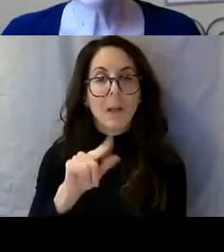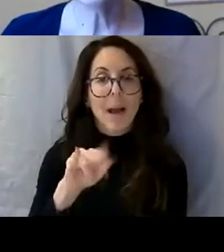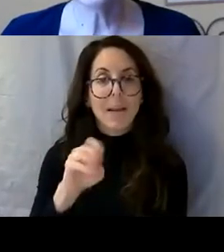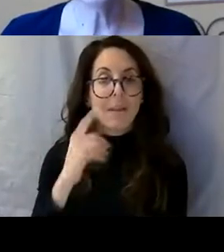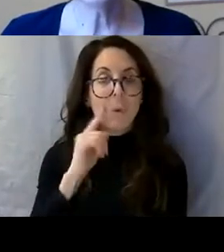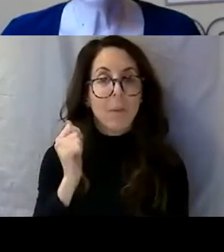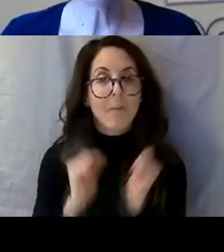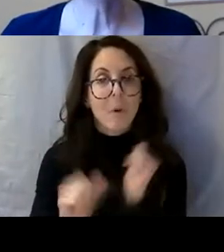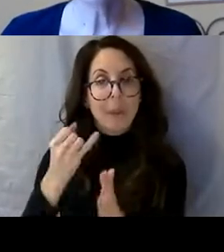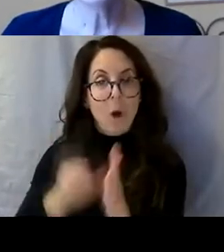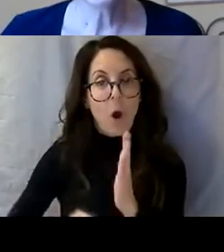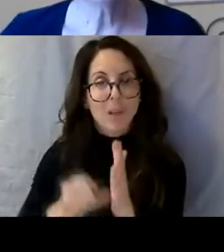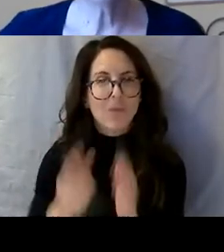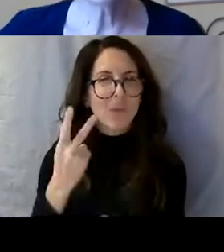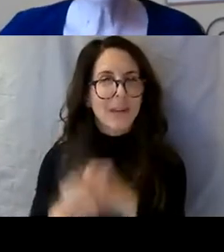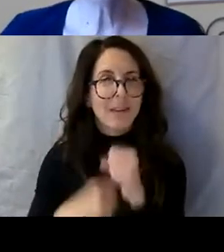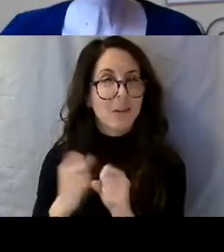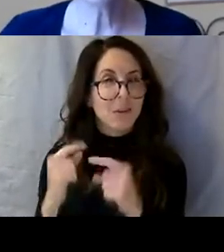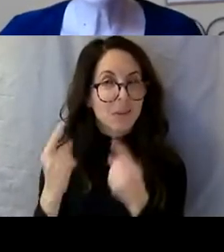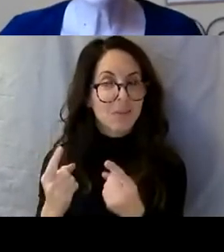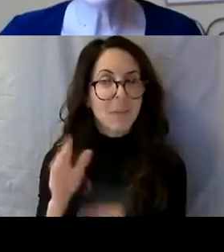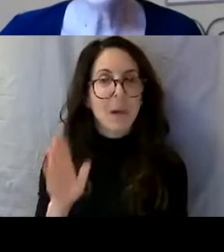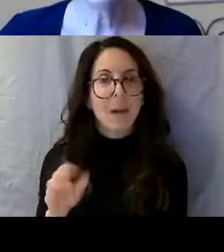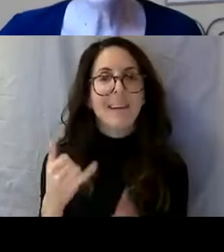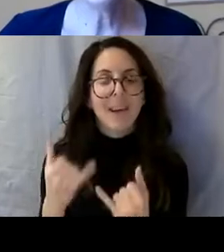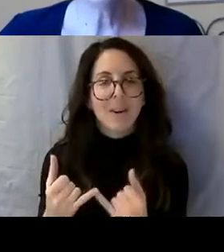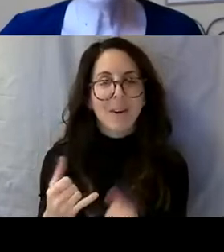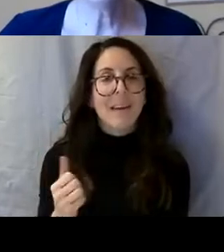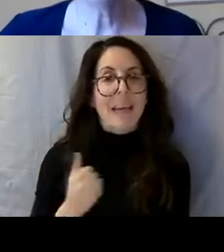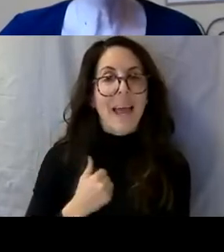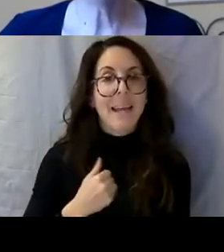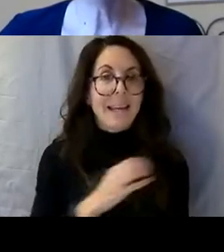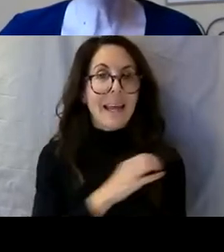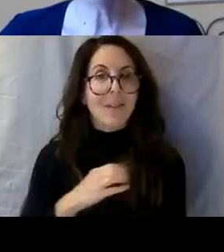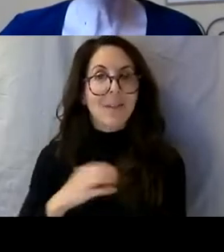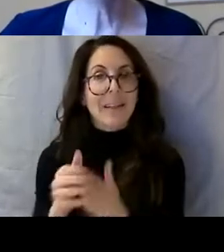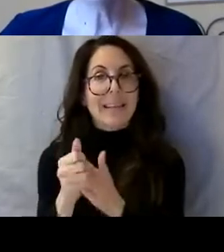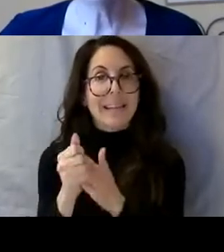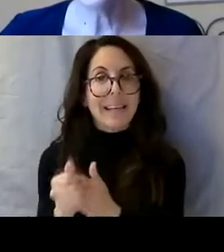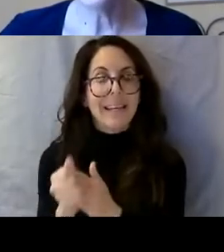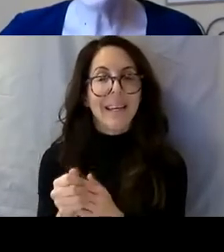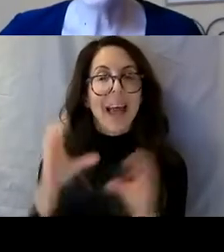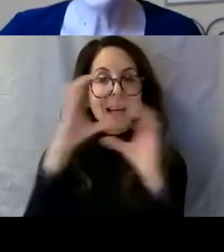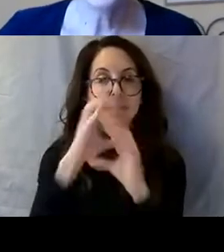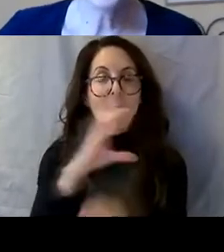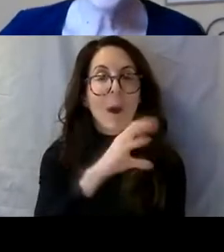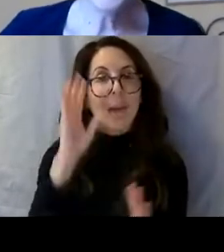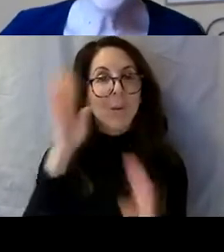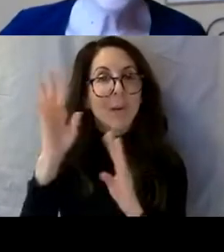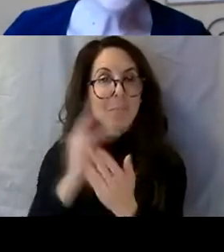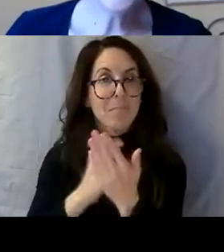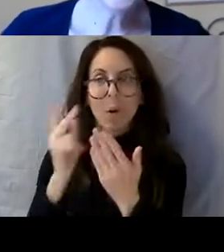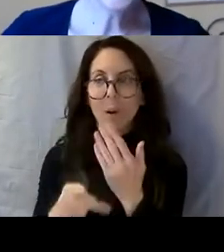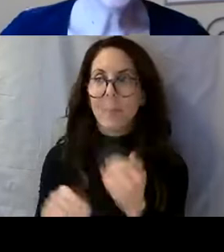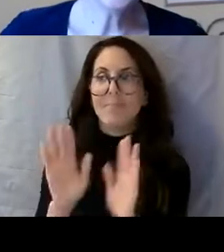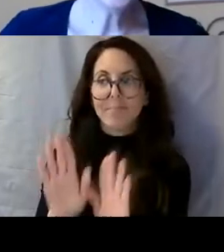for 3 recent years, and she's now at the Canada Council, leading the Explore and Create program. So